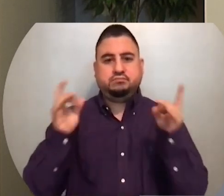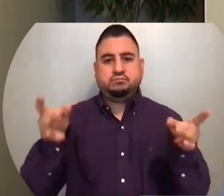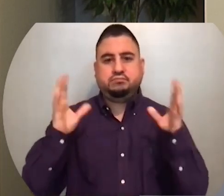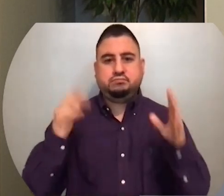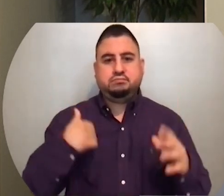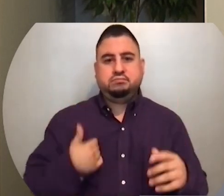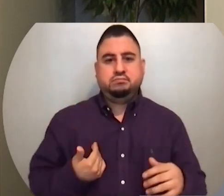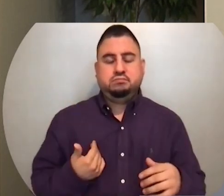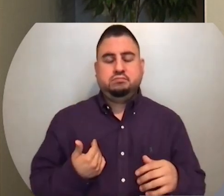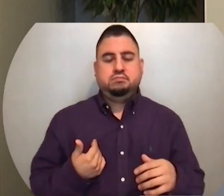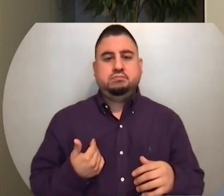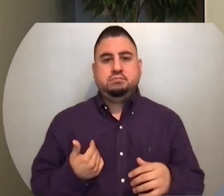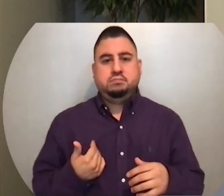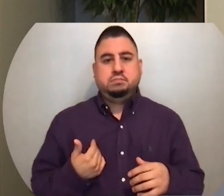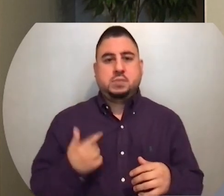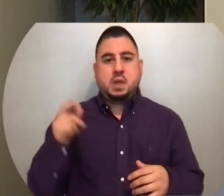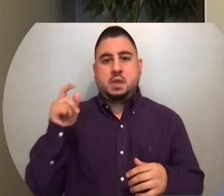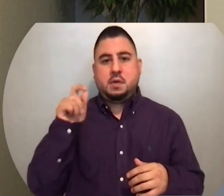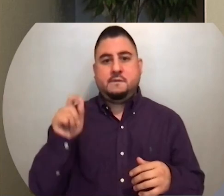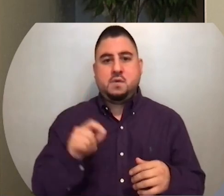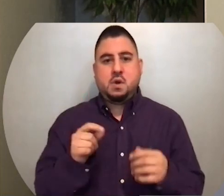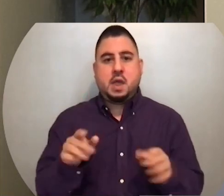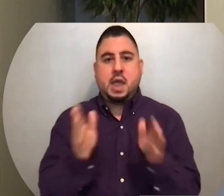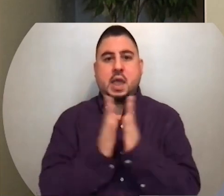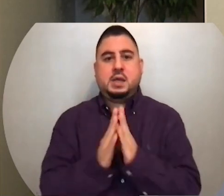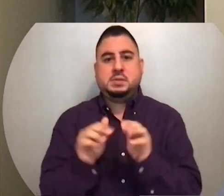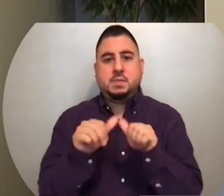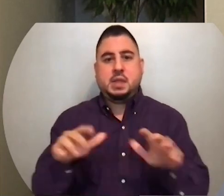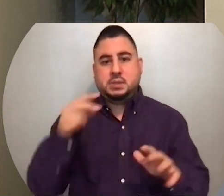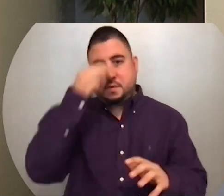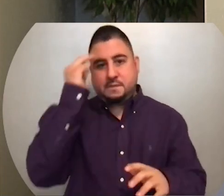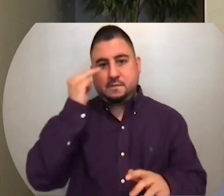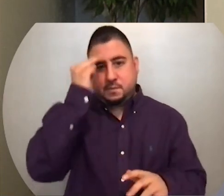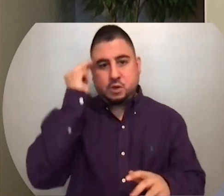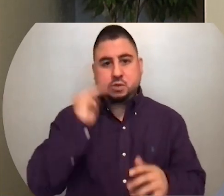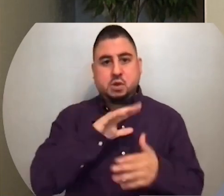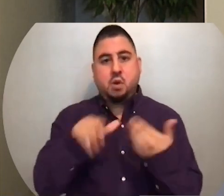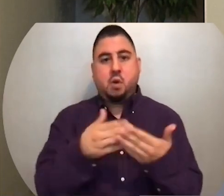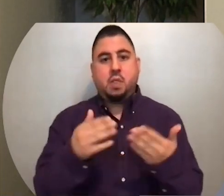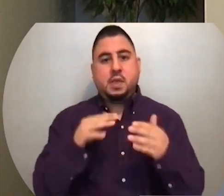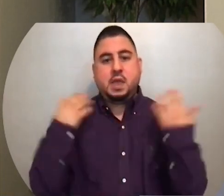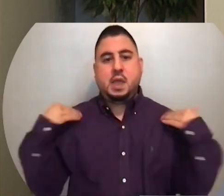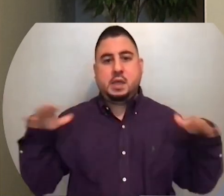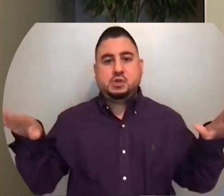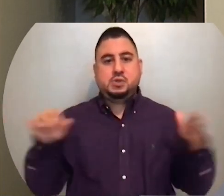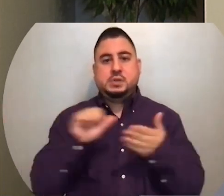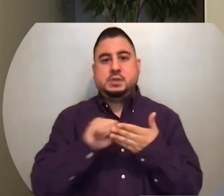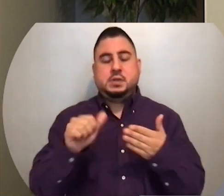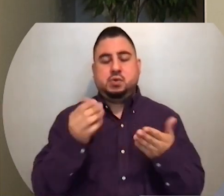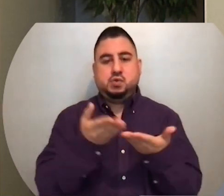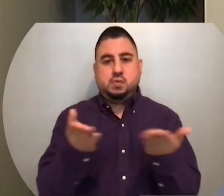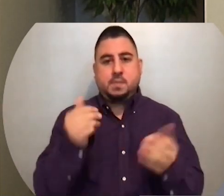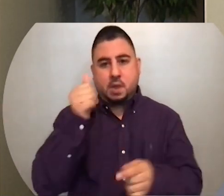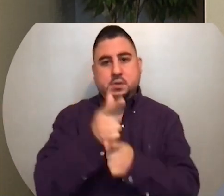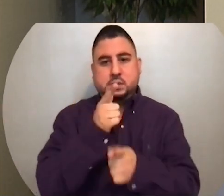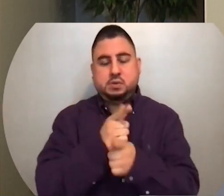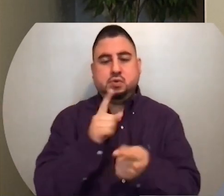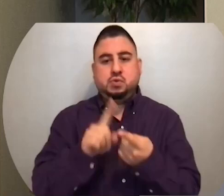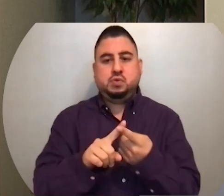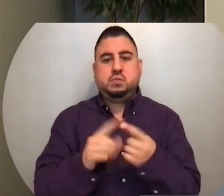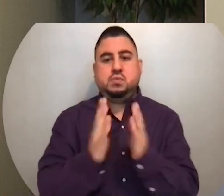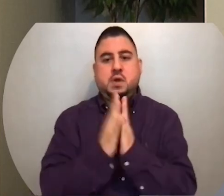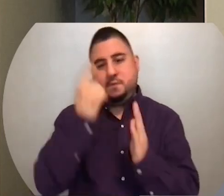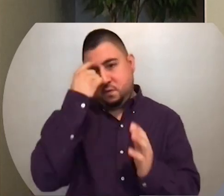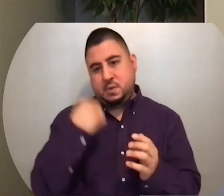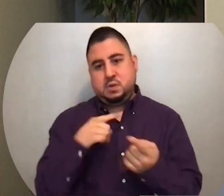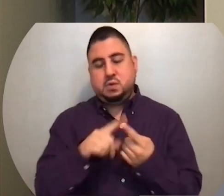through my most grievous fault. Therefore, I ask Blessed Mary, ever Virgin, all the angels and saints, and you, my brothers and